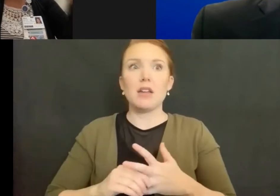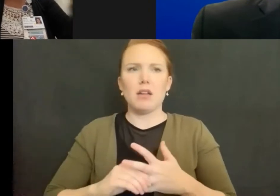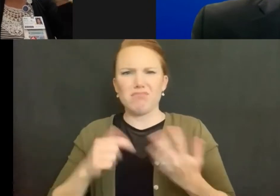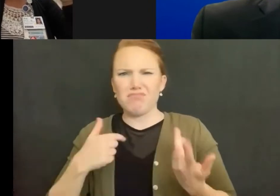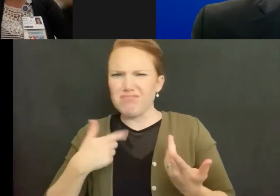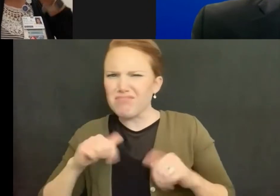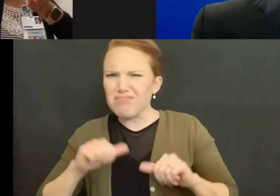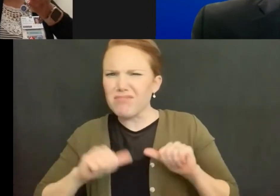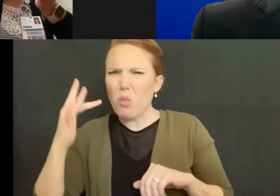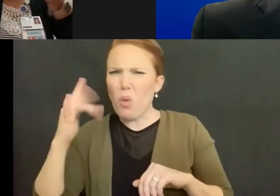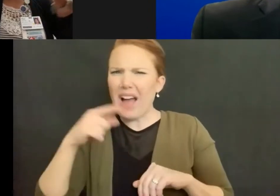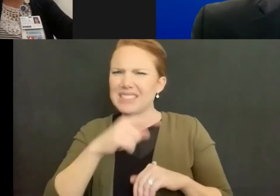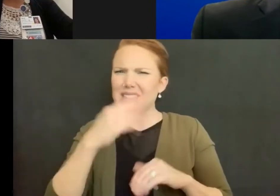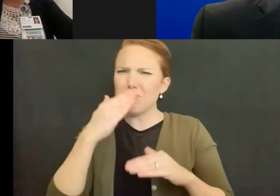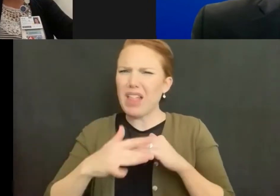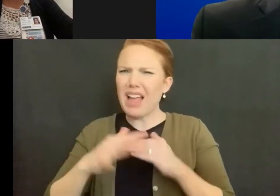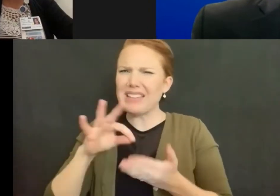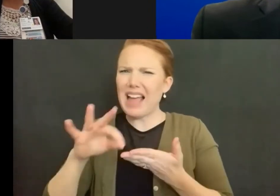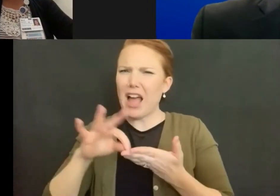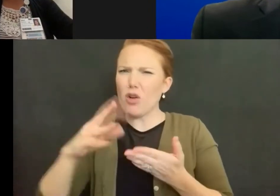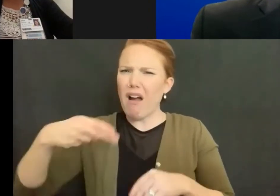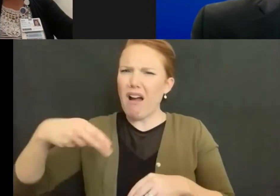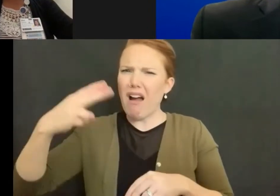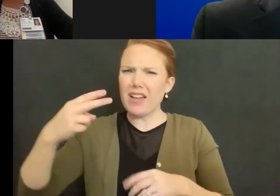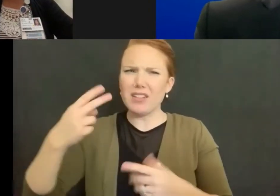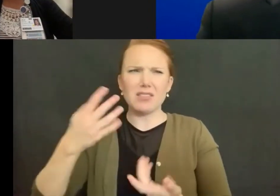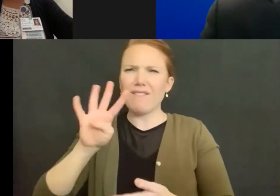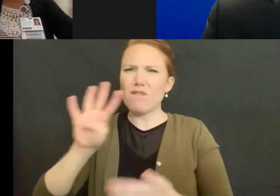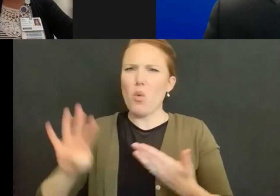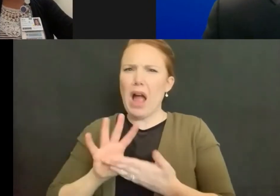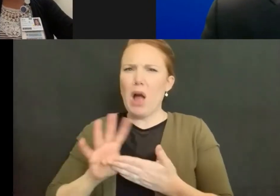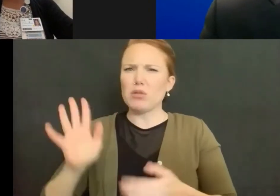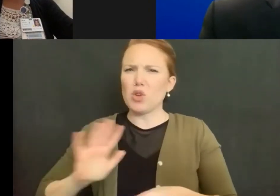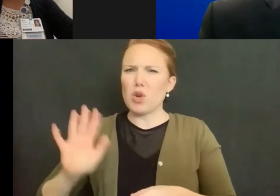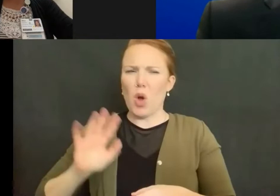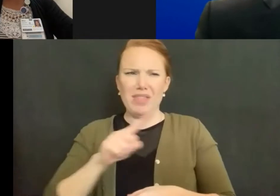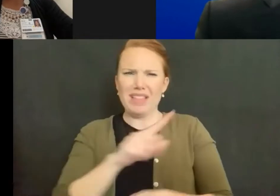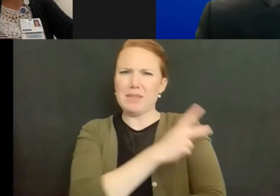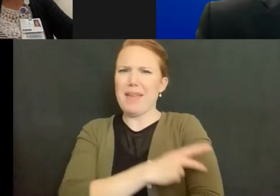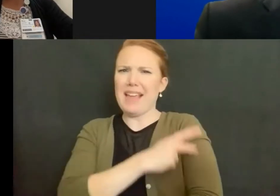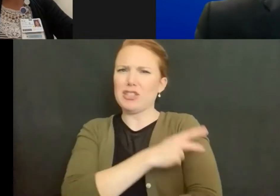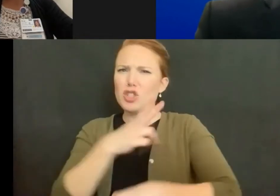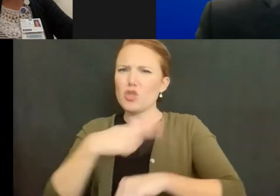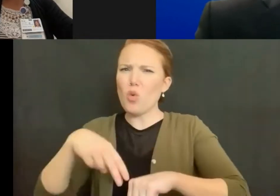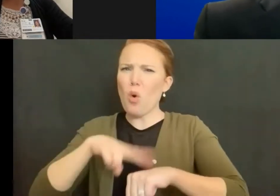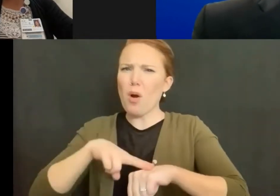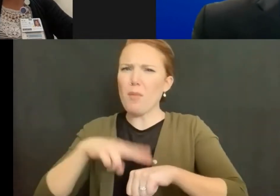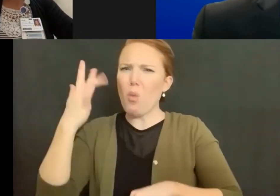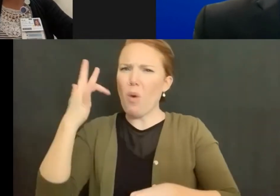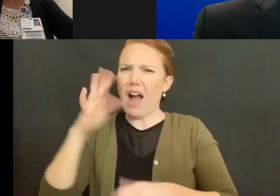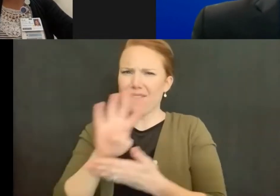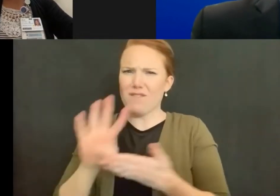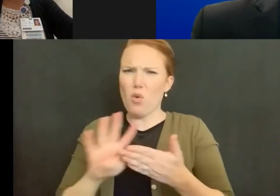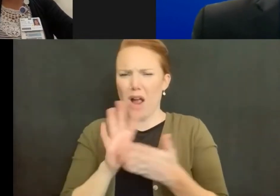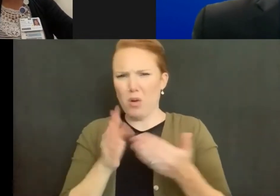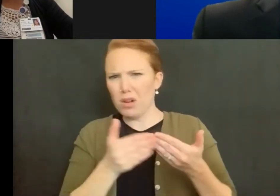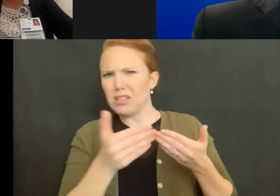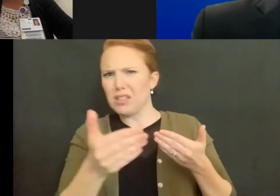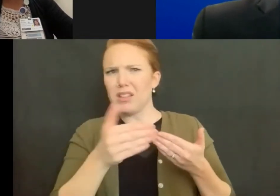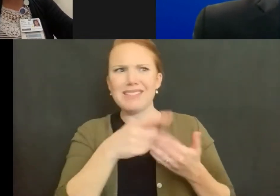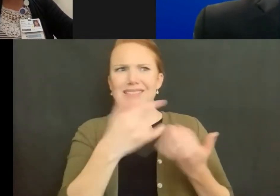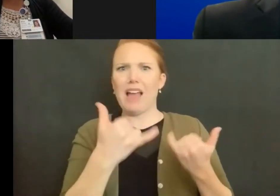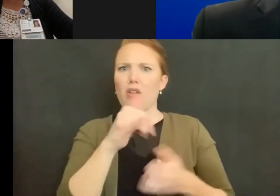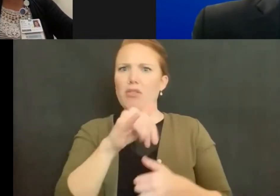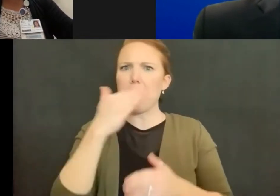too high? 4 hours ago this patient was normal, suddenly what just happened in 4 hours that this give me this high